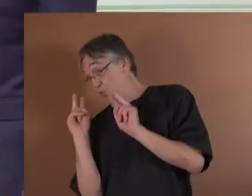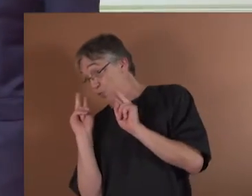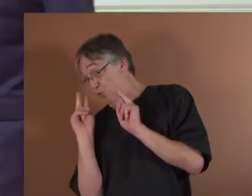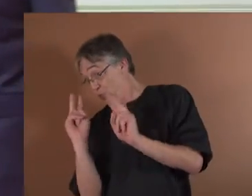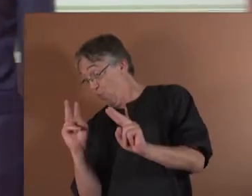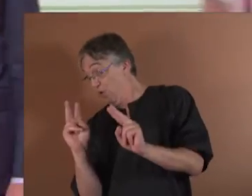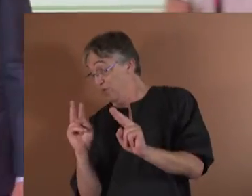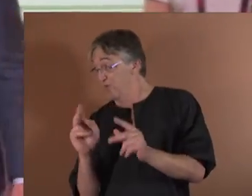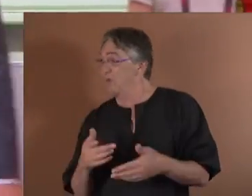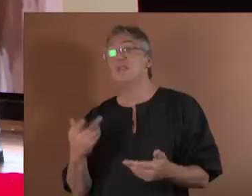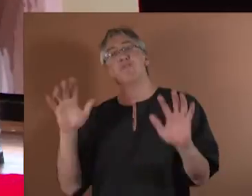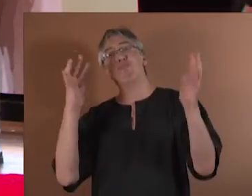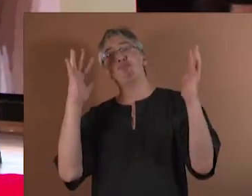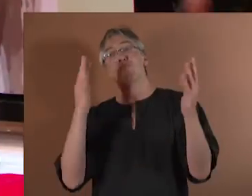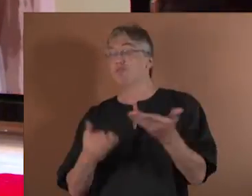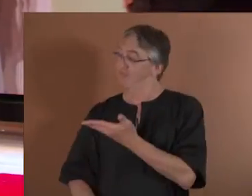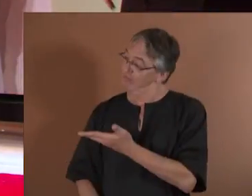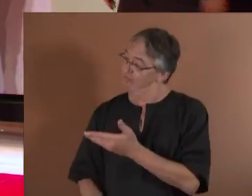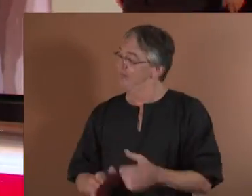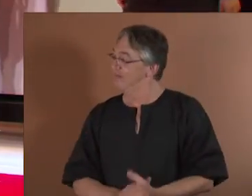Oké, give them an applause... ...ladies and gentlemen.